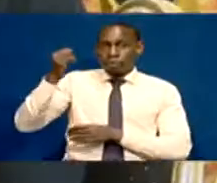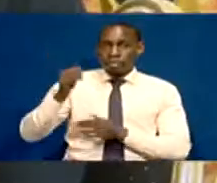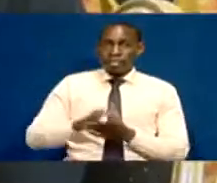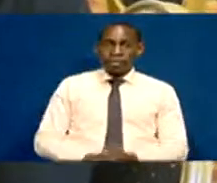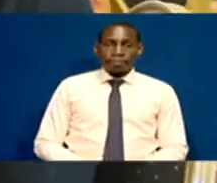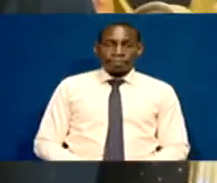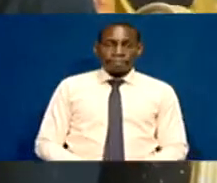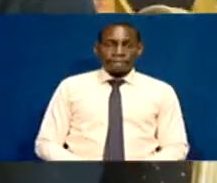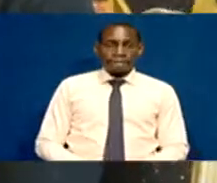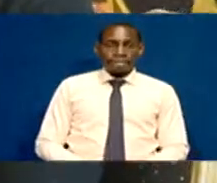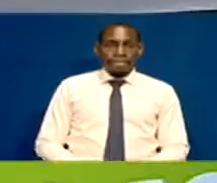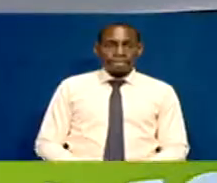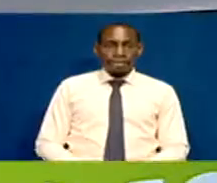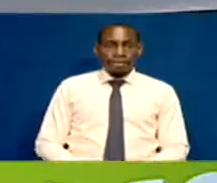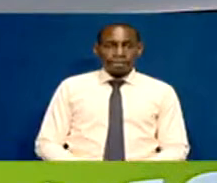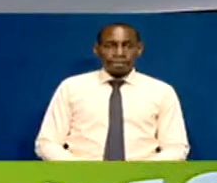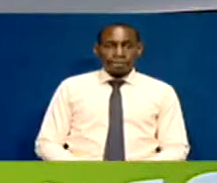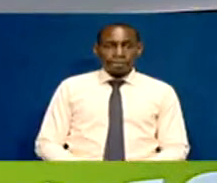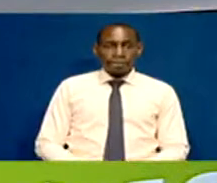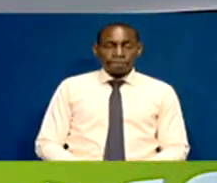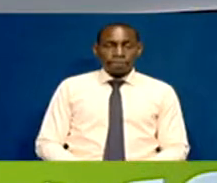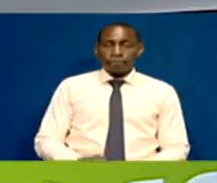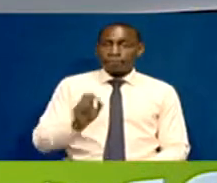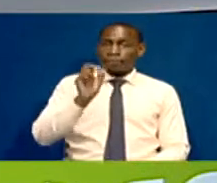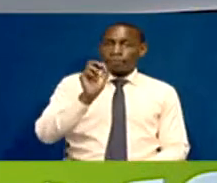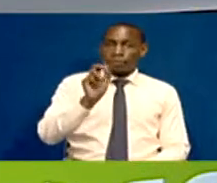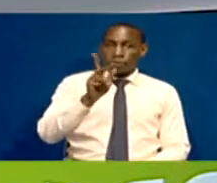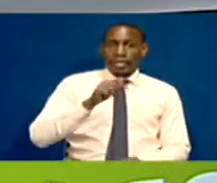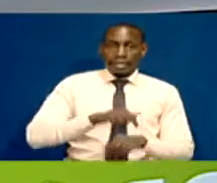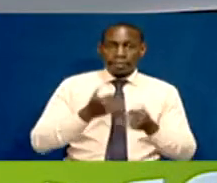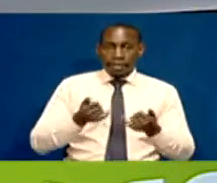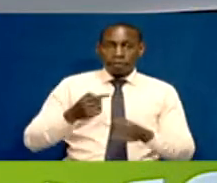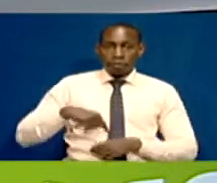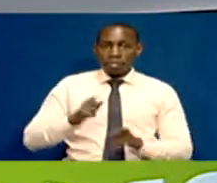space. All right, on that note, let's take another break. But I